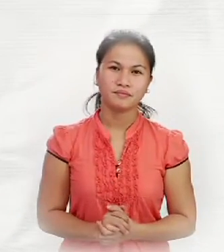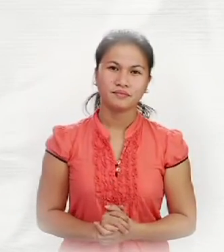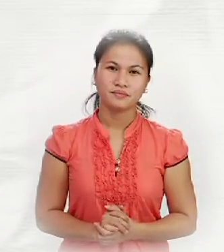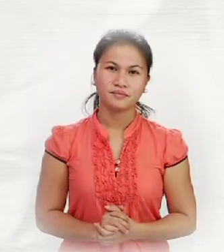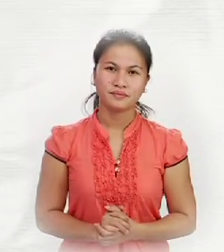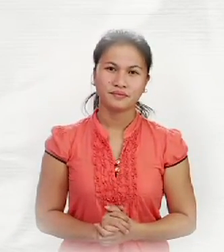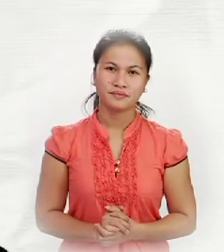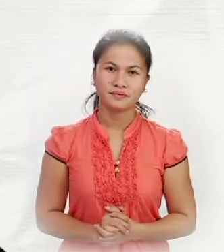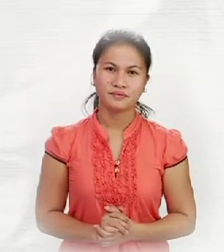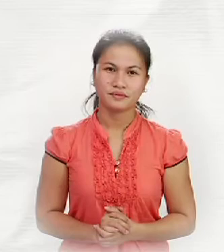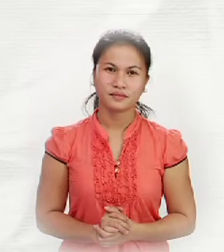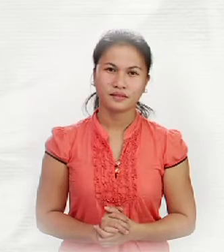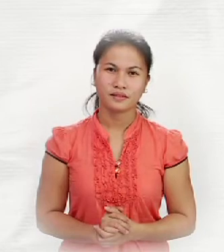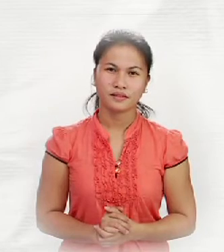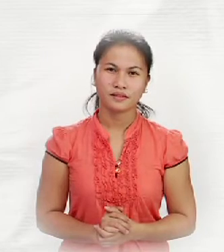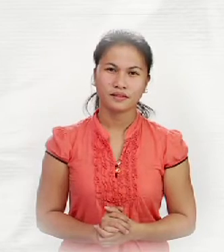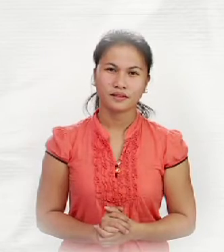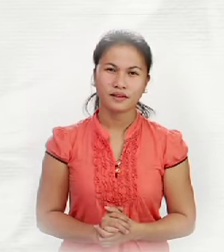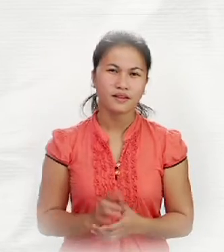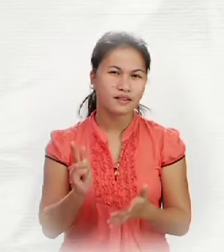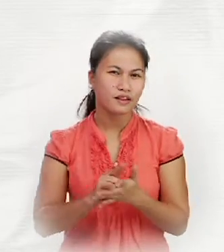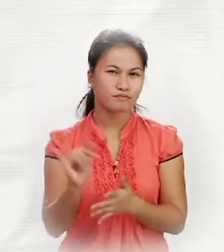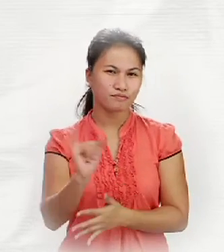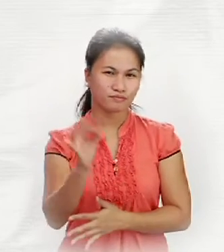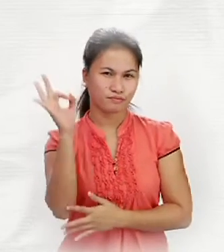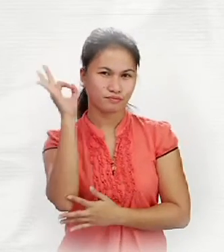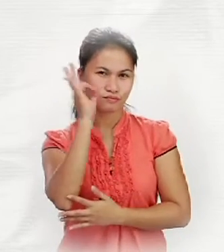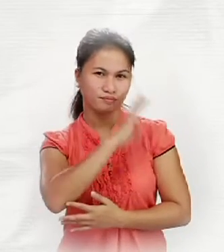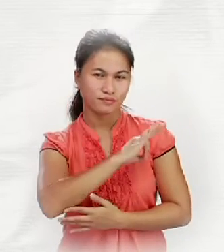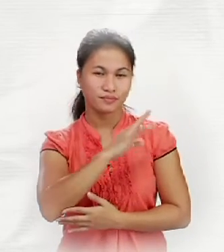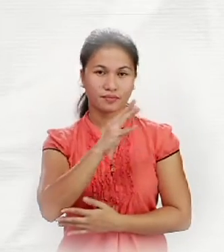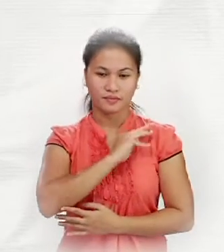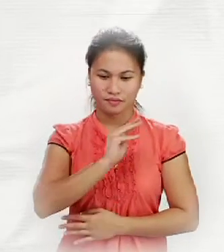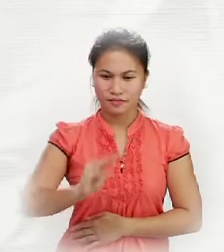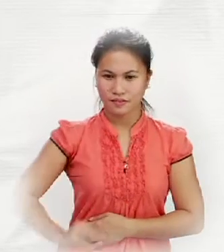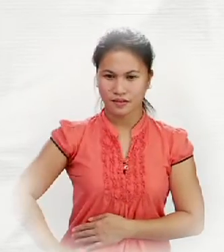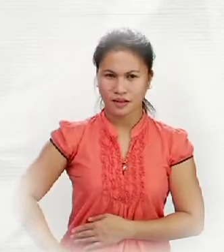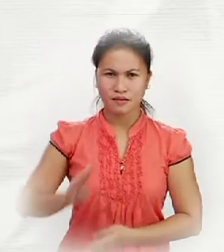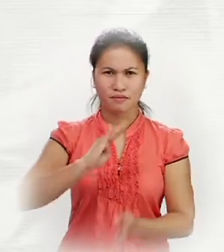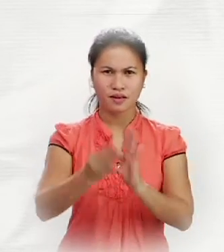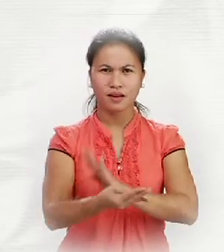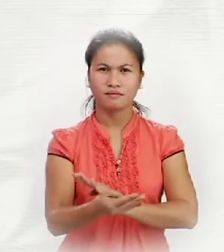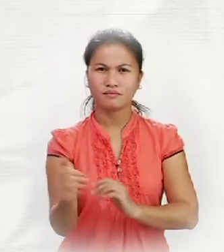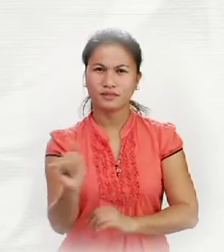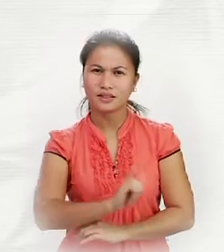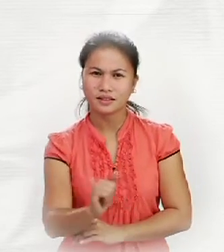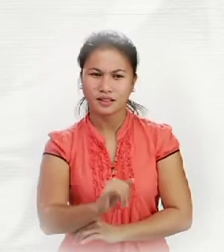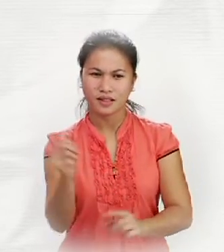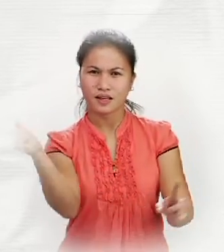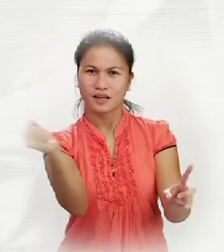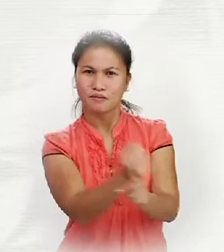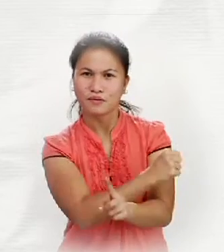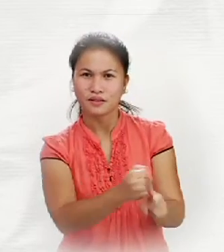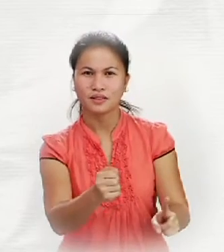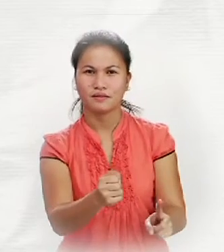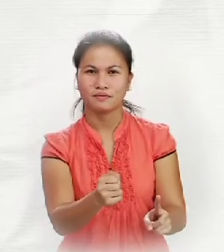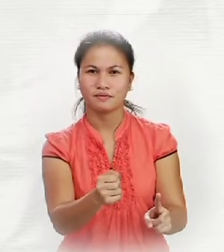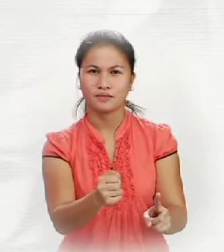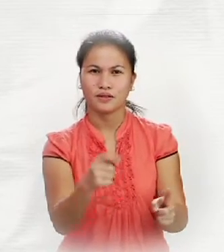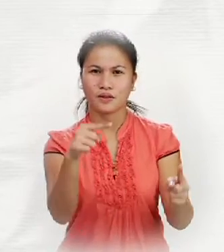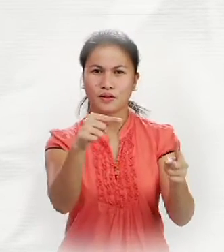And this false master becomes abusive towards